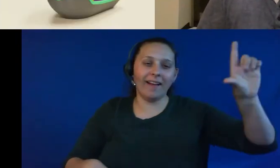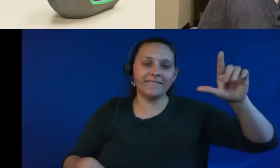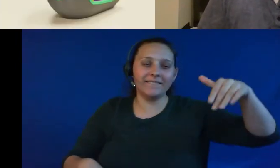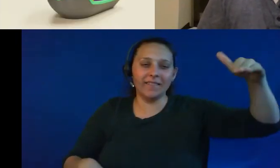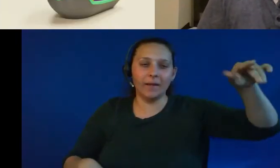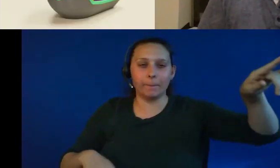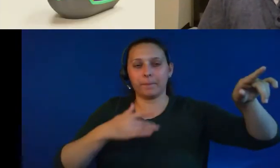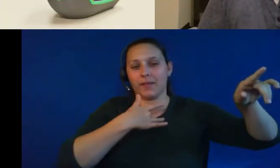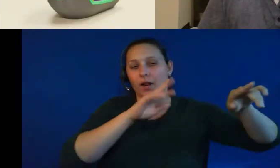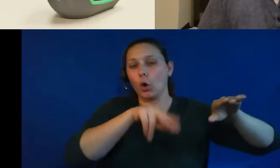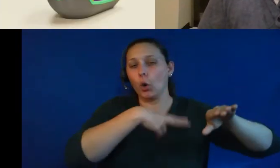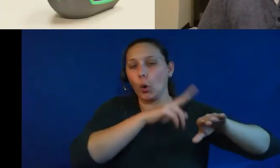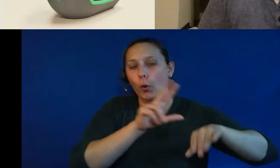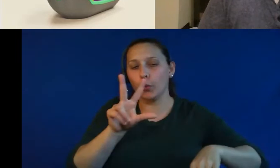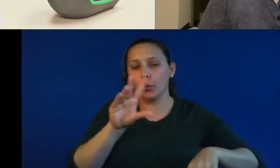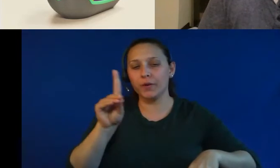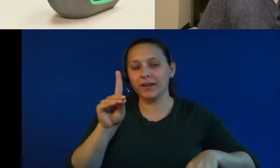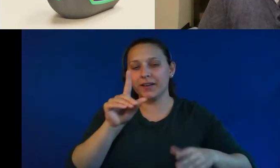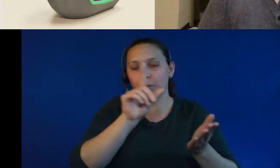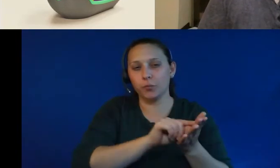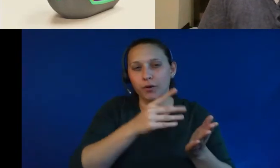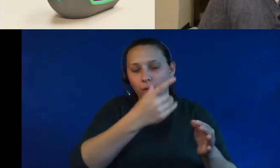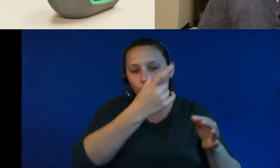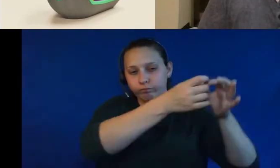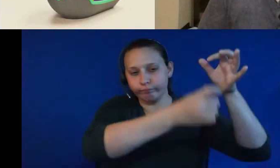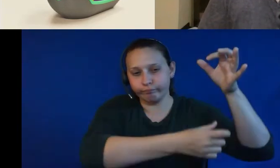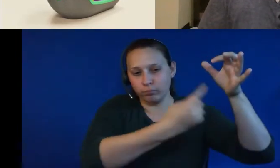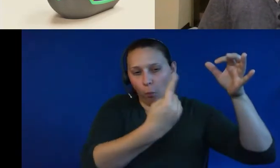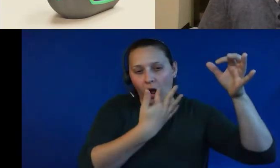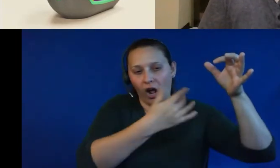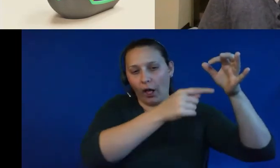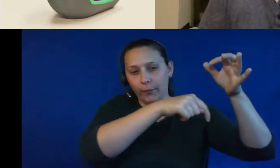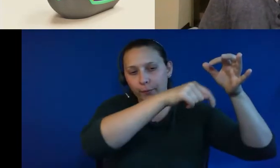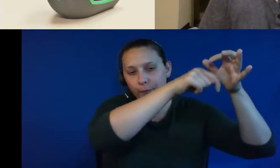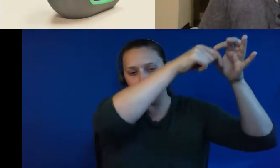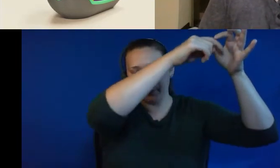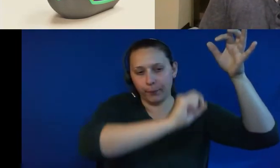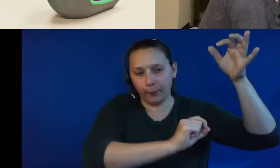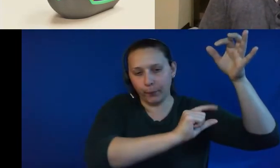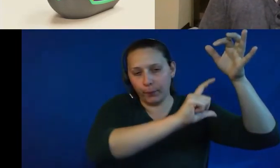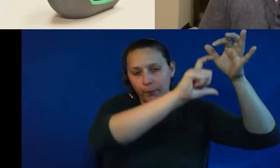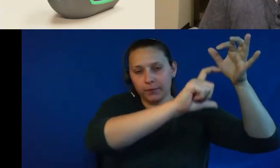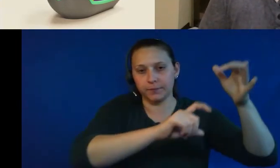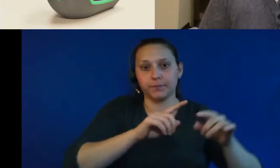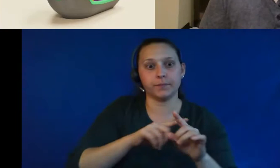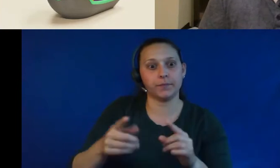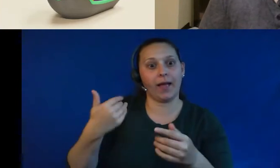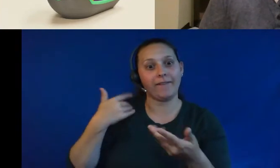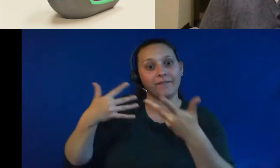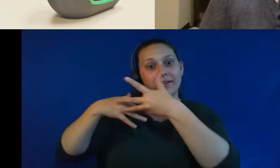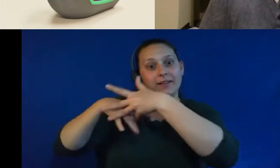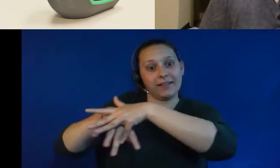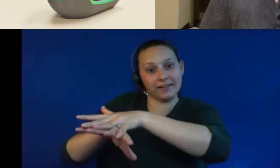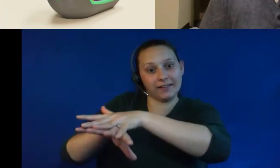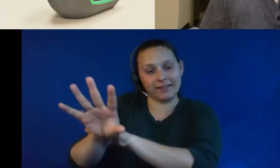a normal 3D printer with one nozzle. So you would have just one color, whereas with the Palette, we would splice these filaments together and then feed it into